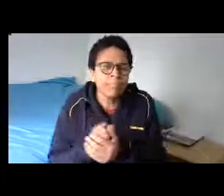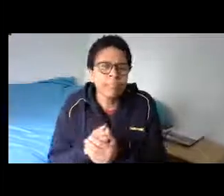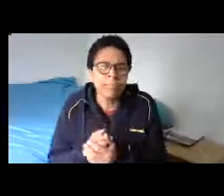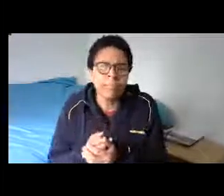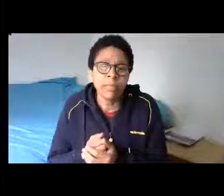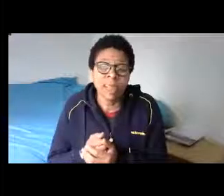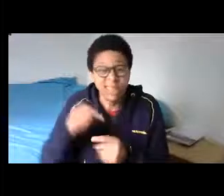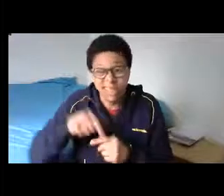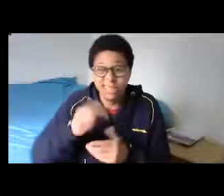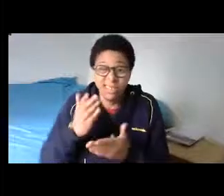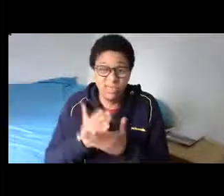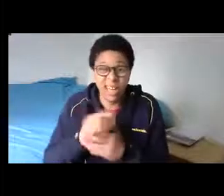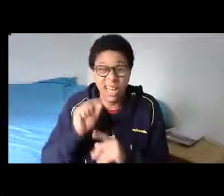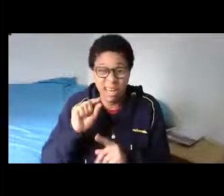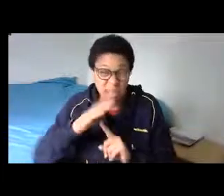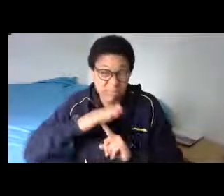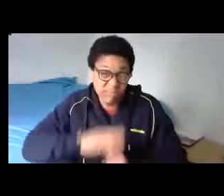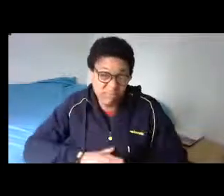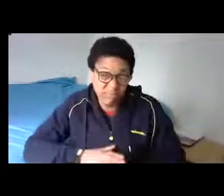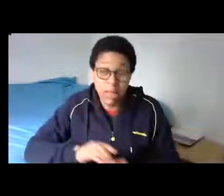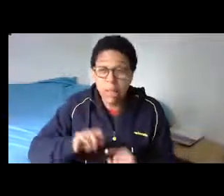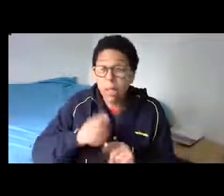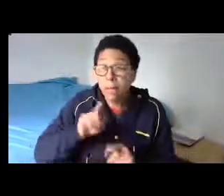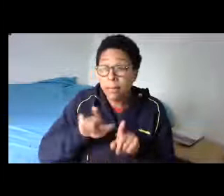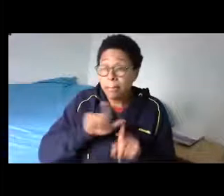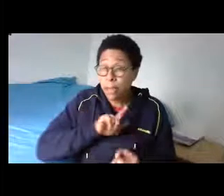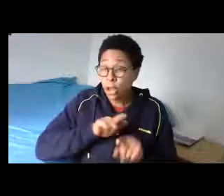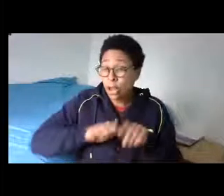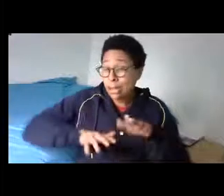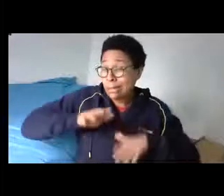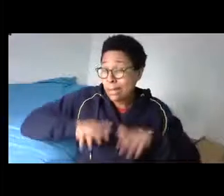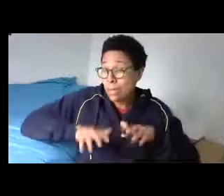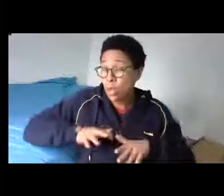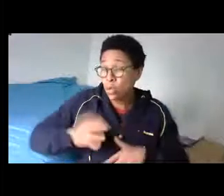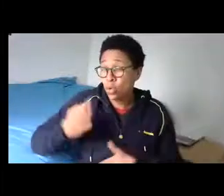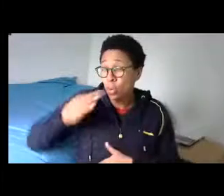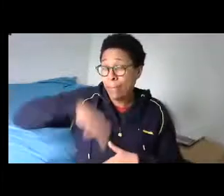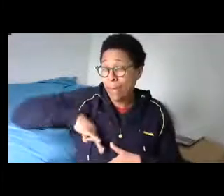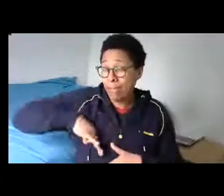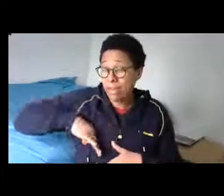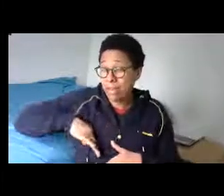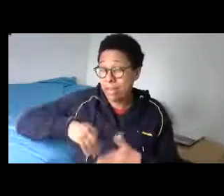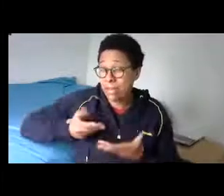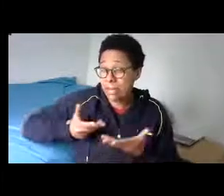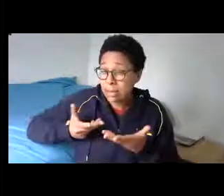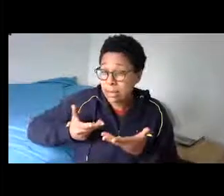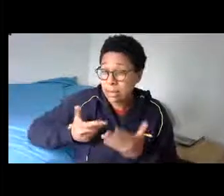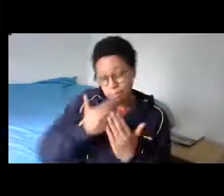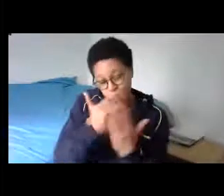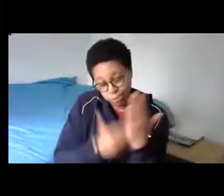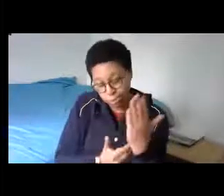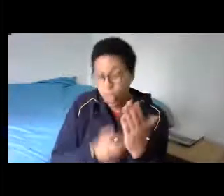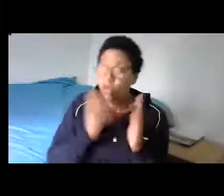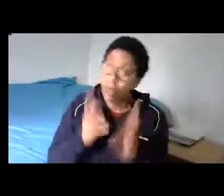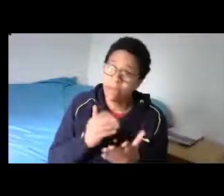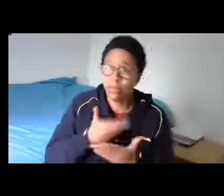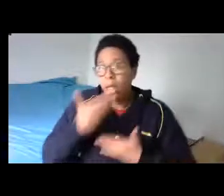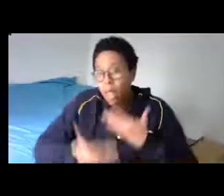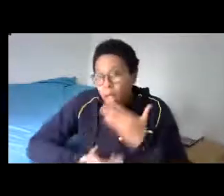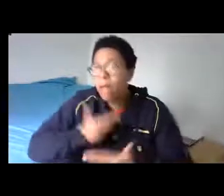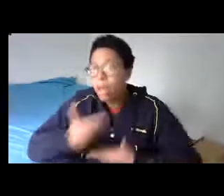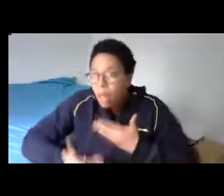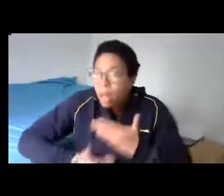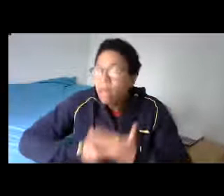benefits assessments where you kind of have to go and think about the worst day and kind of describe it. But